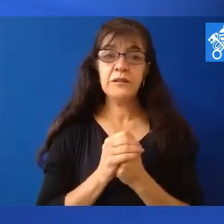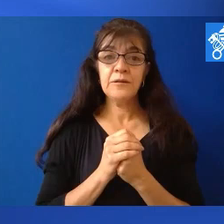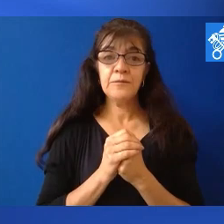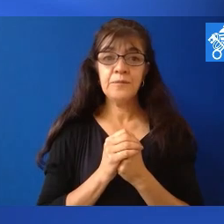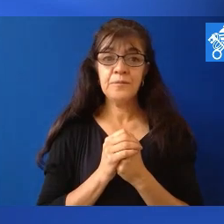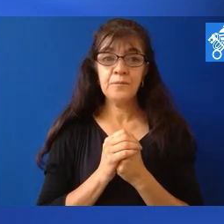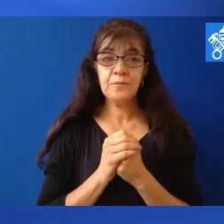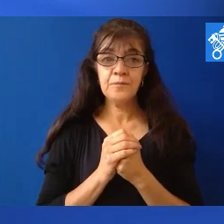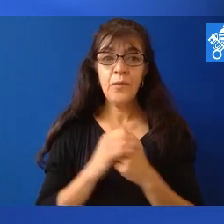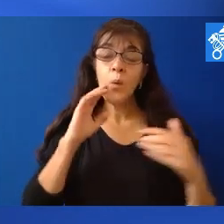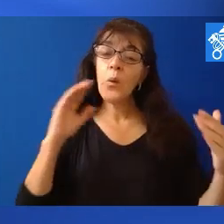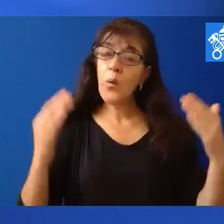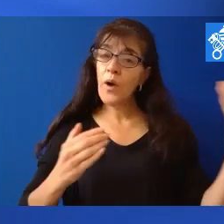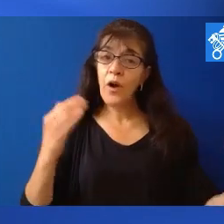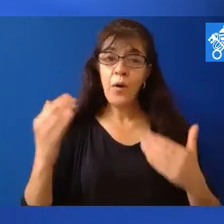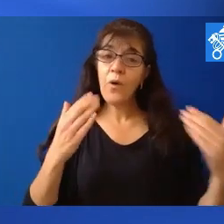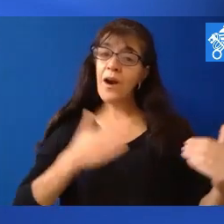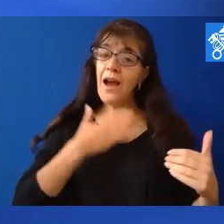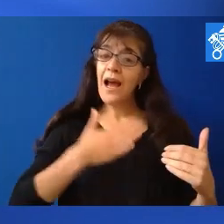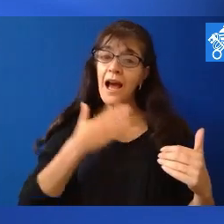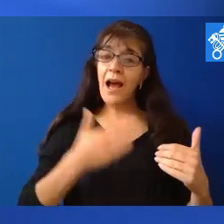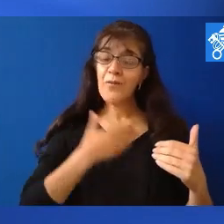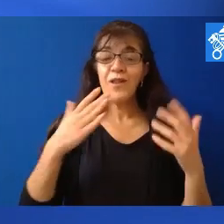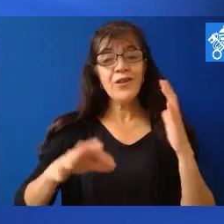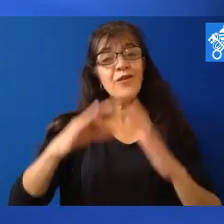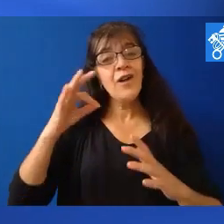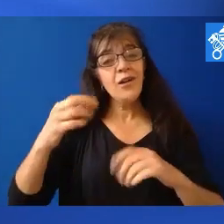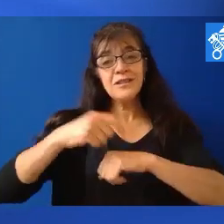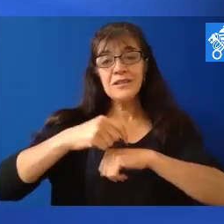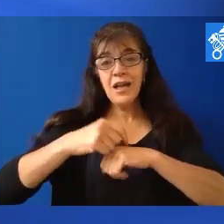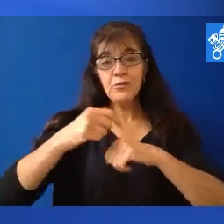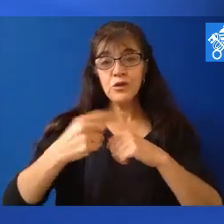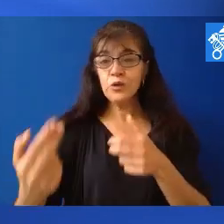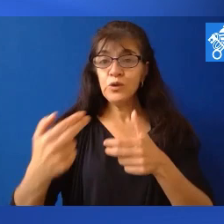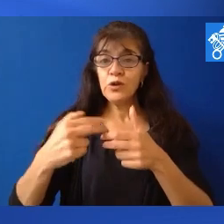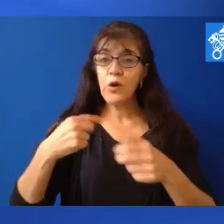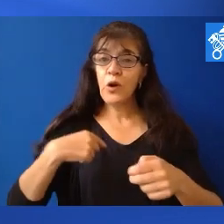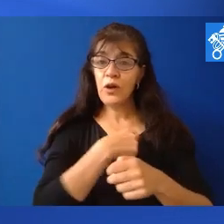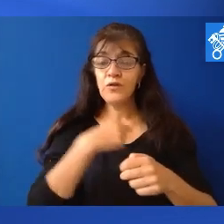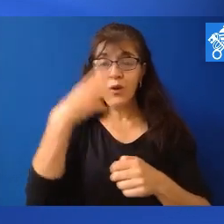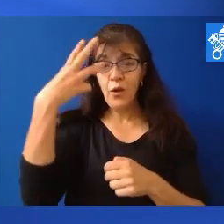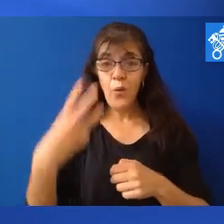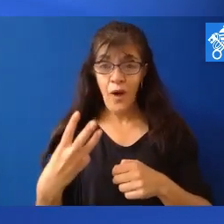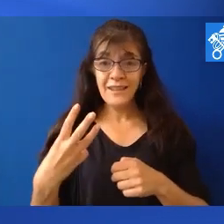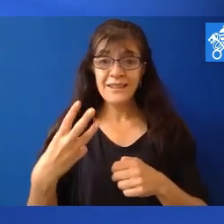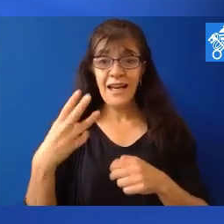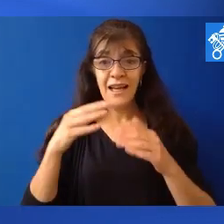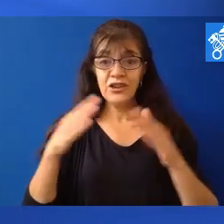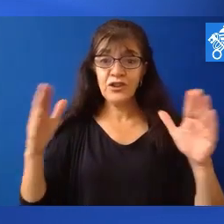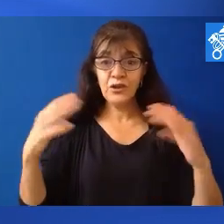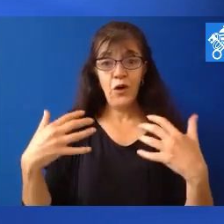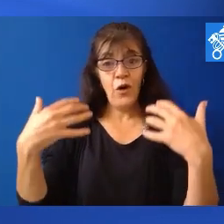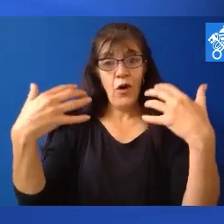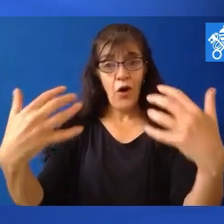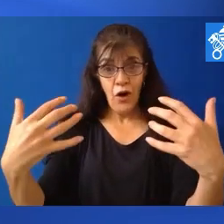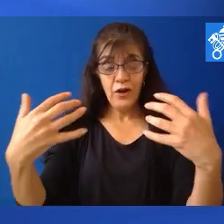radio, and other diocesan radio stations, welcome. We are glad that you found time to join Pope Francis for the Wednesday General